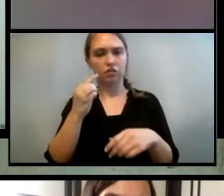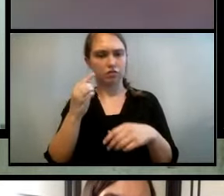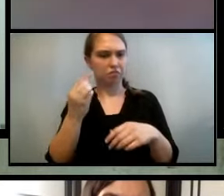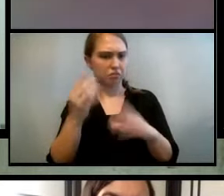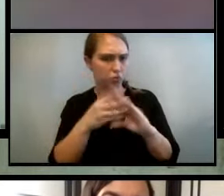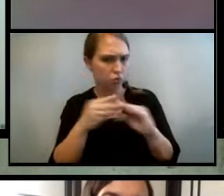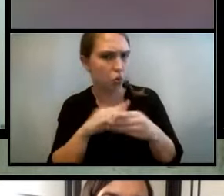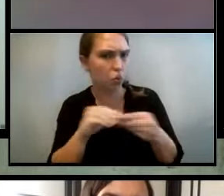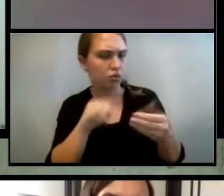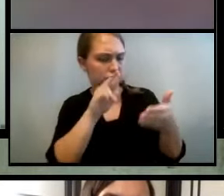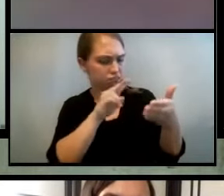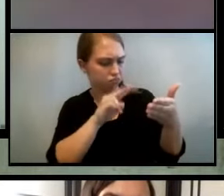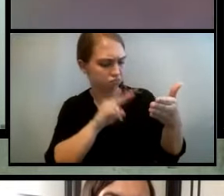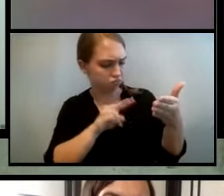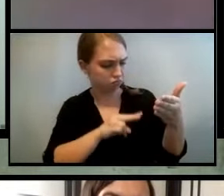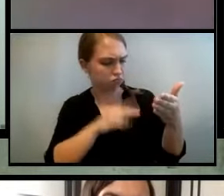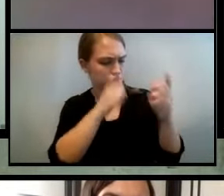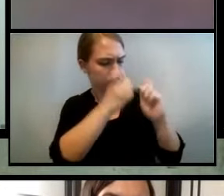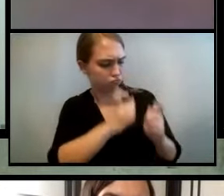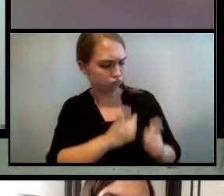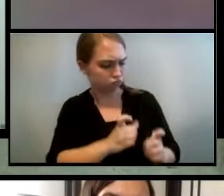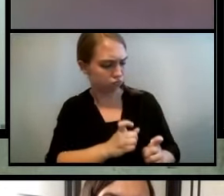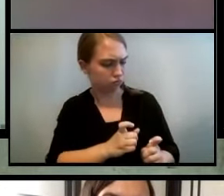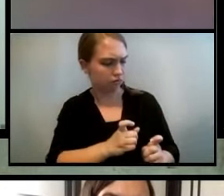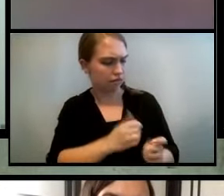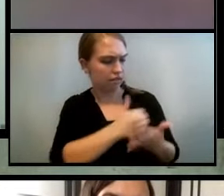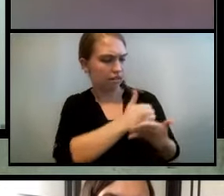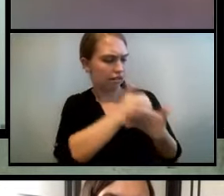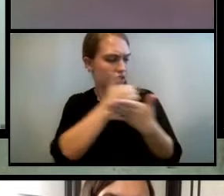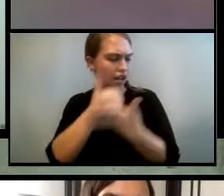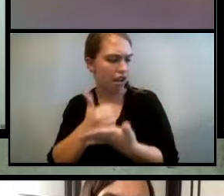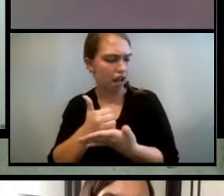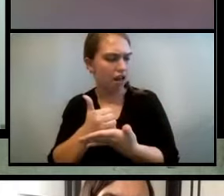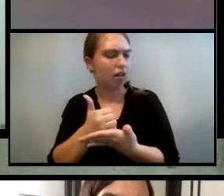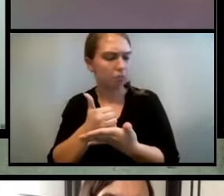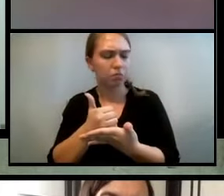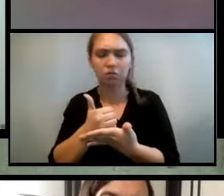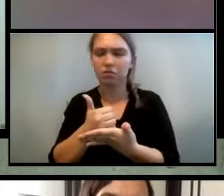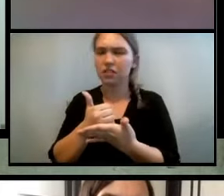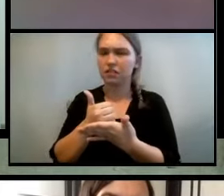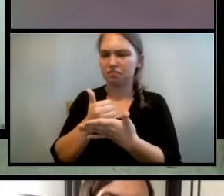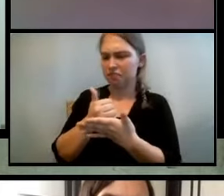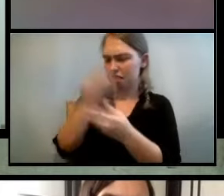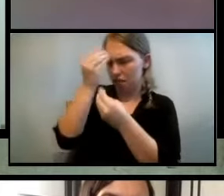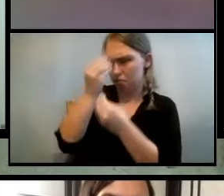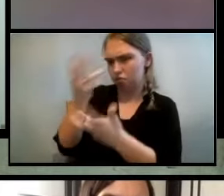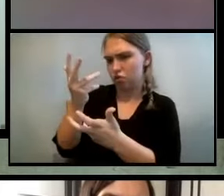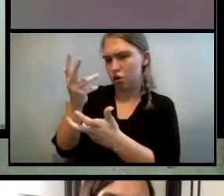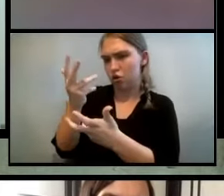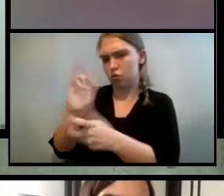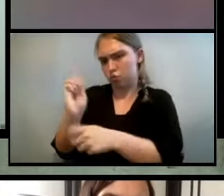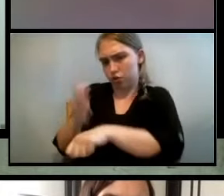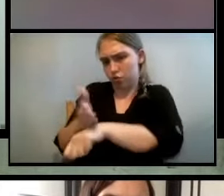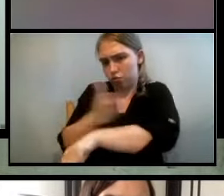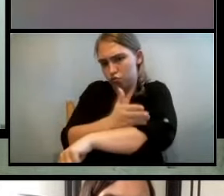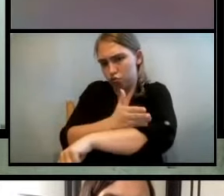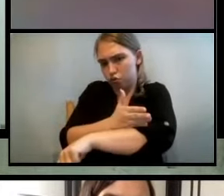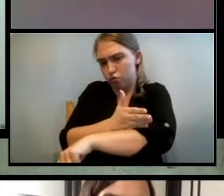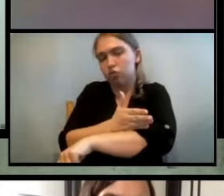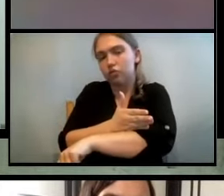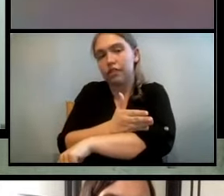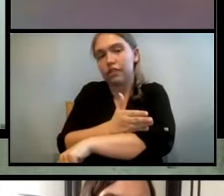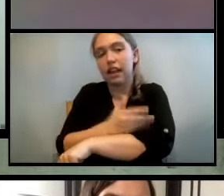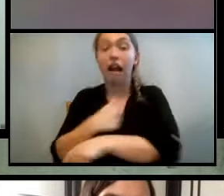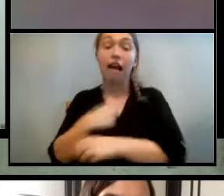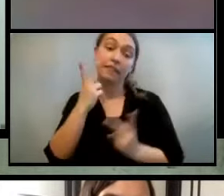people the direction that sometimes is lacking and not there. Because I've seen